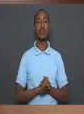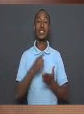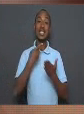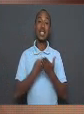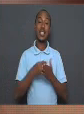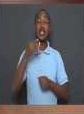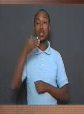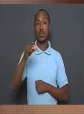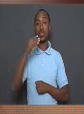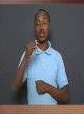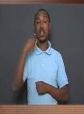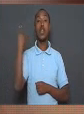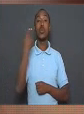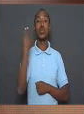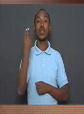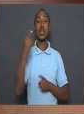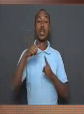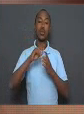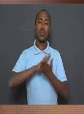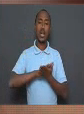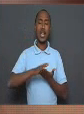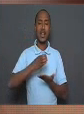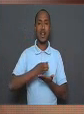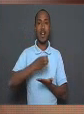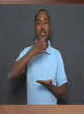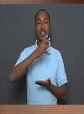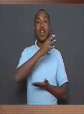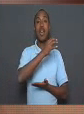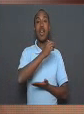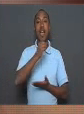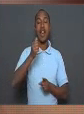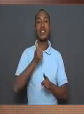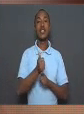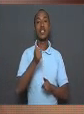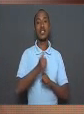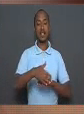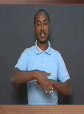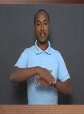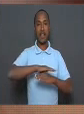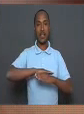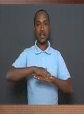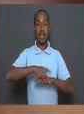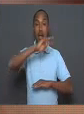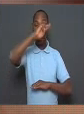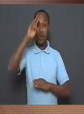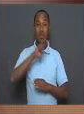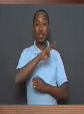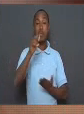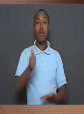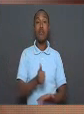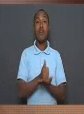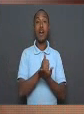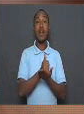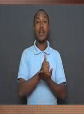These solutions are often used to clean glass and stainless steel surfaces because they provide